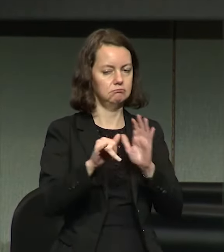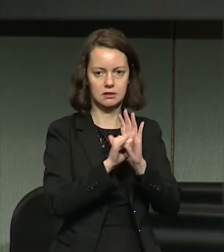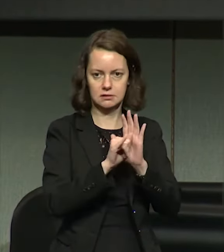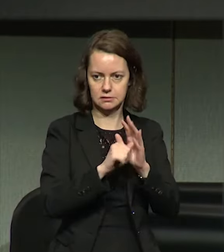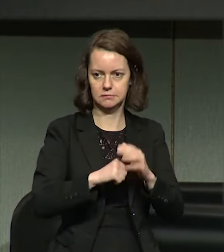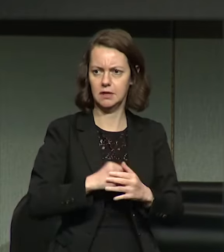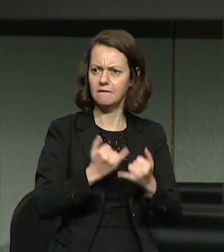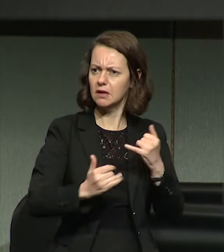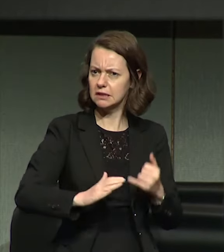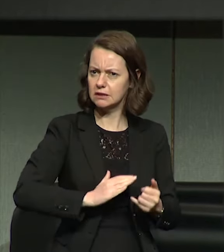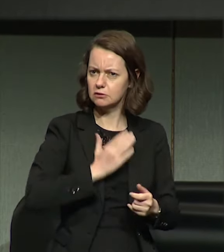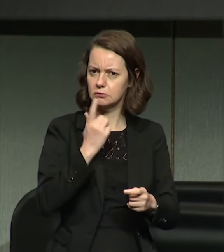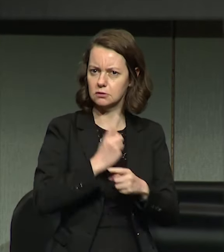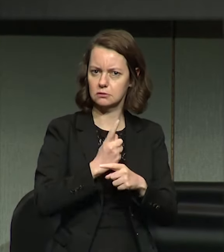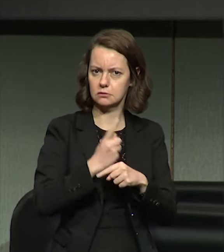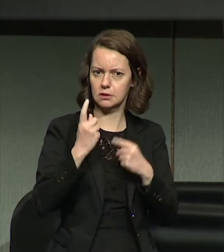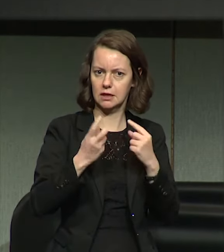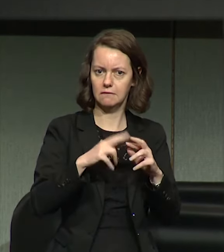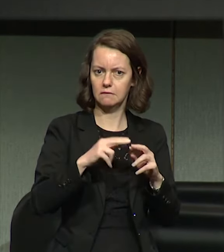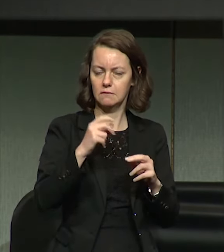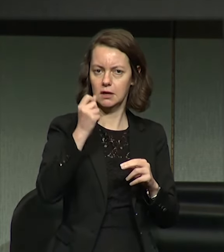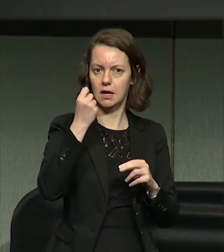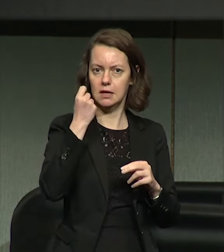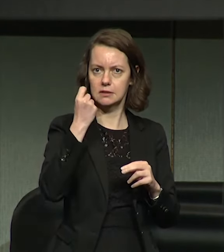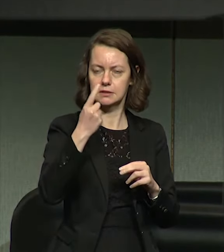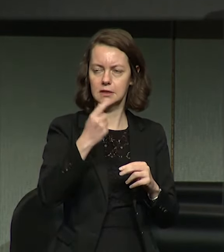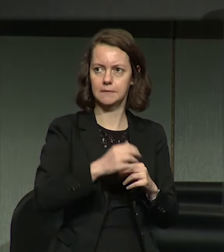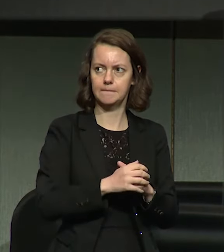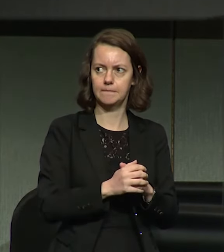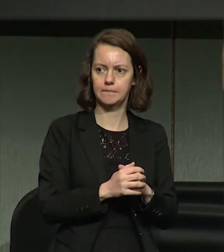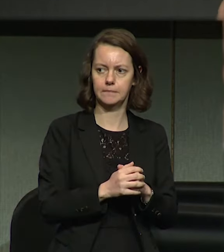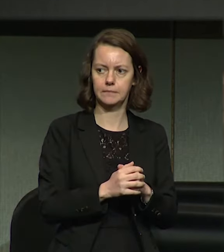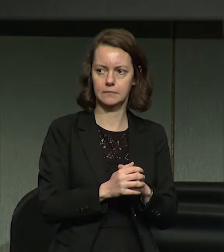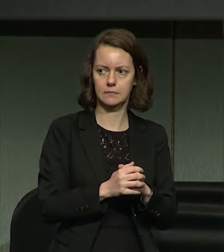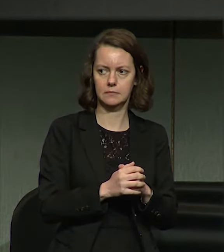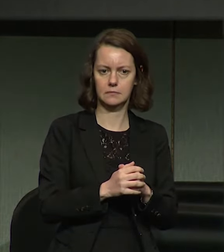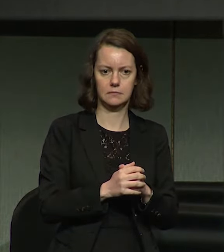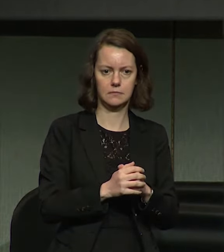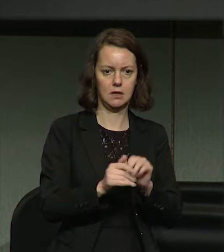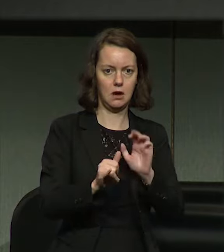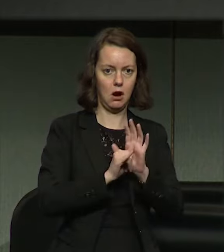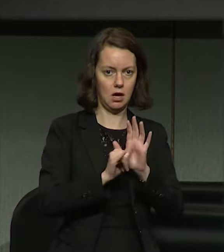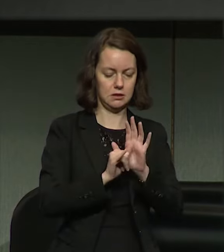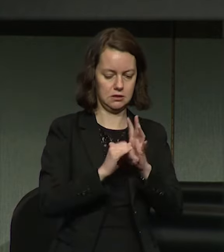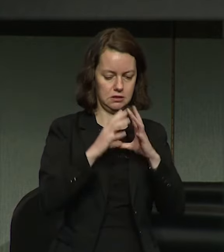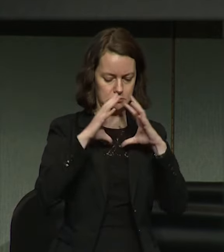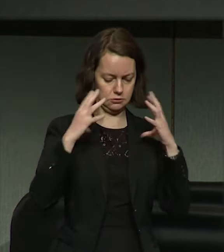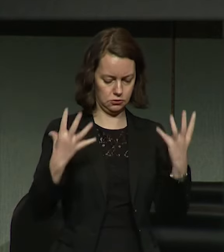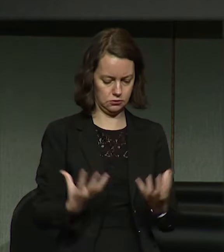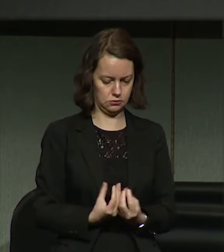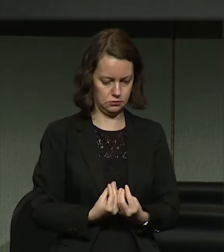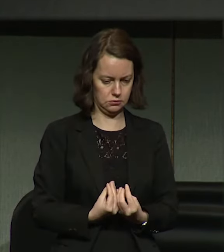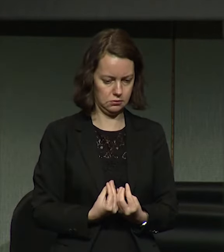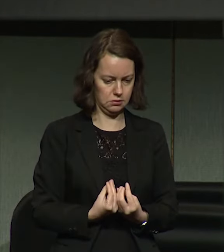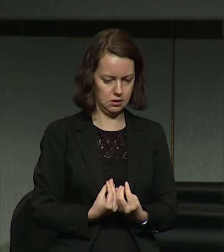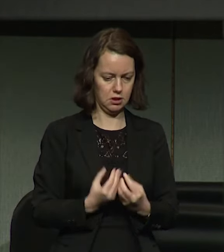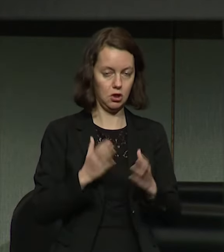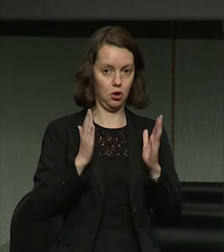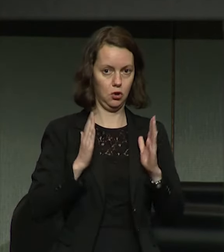and if we can understand that our total sense of identity is our core